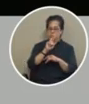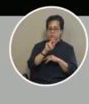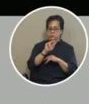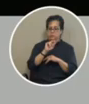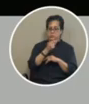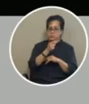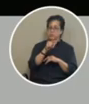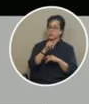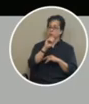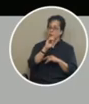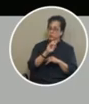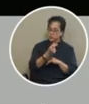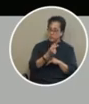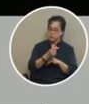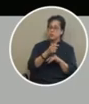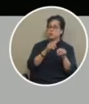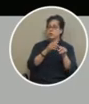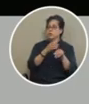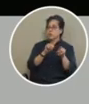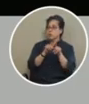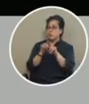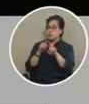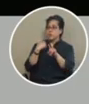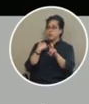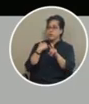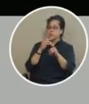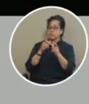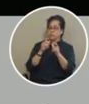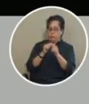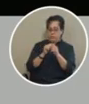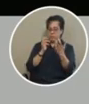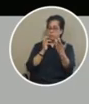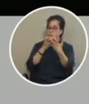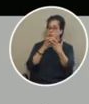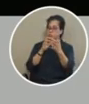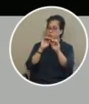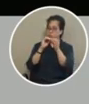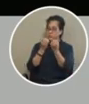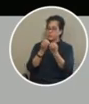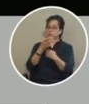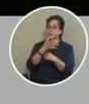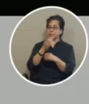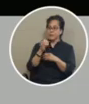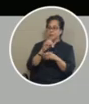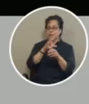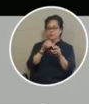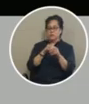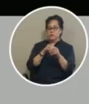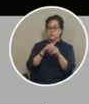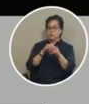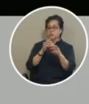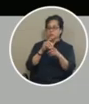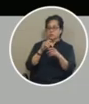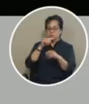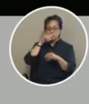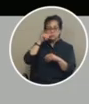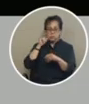but we also have them available via our partner organizations, including our counterparts in